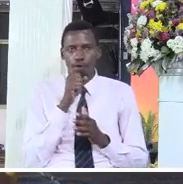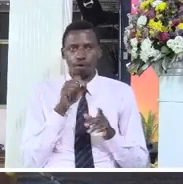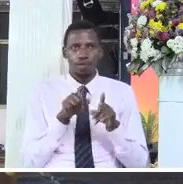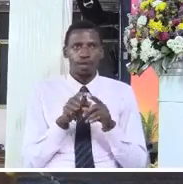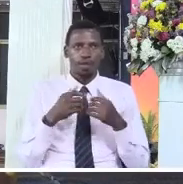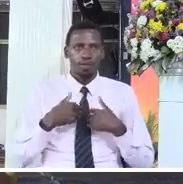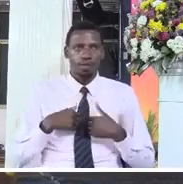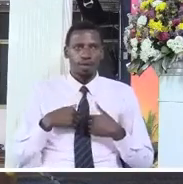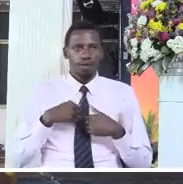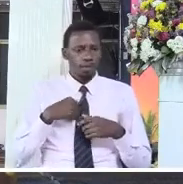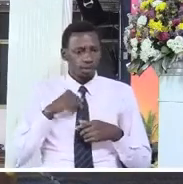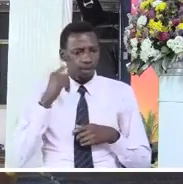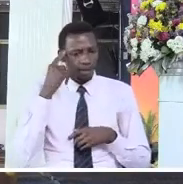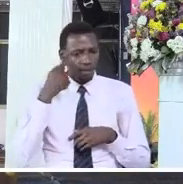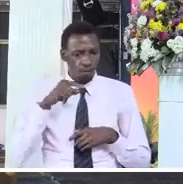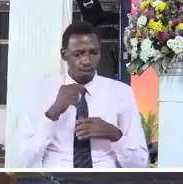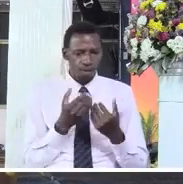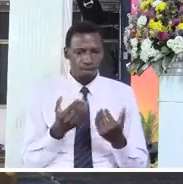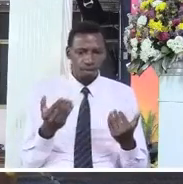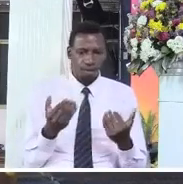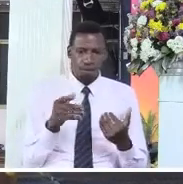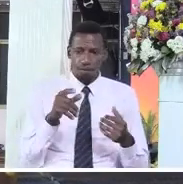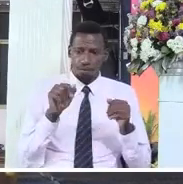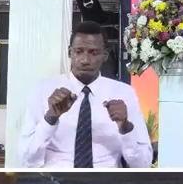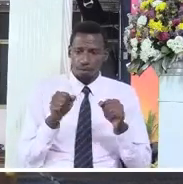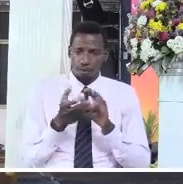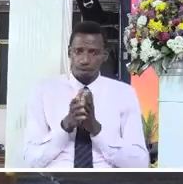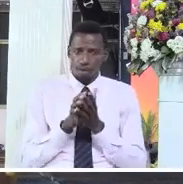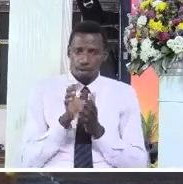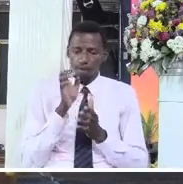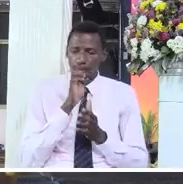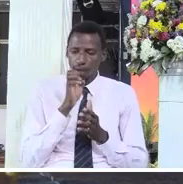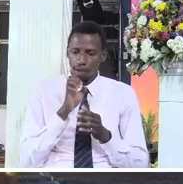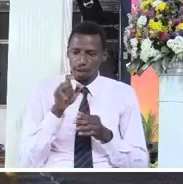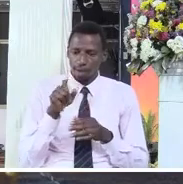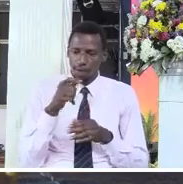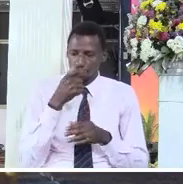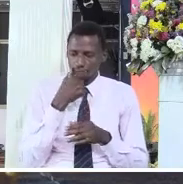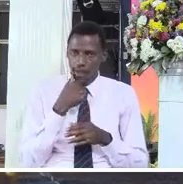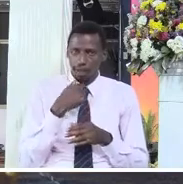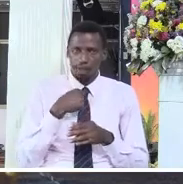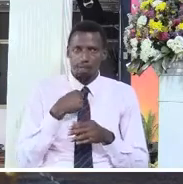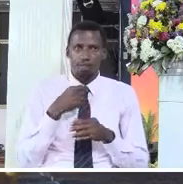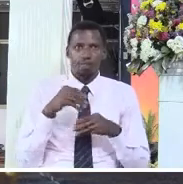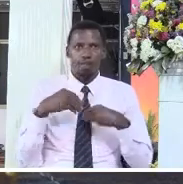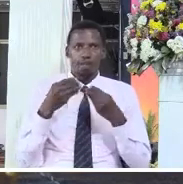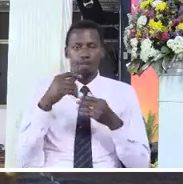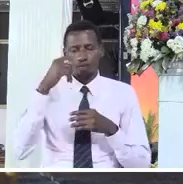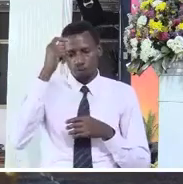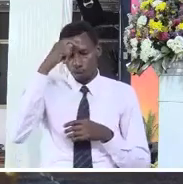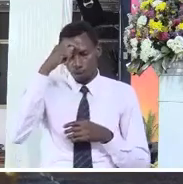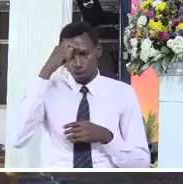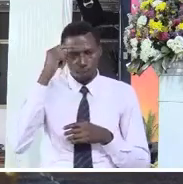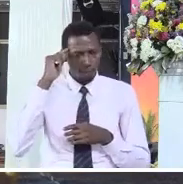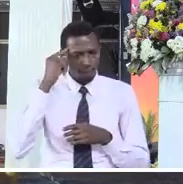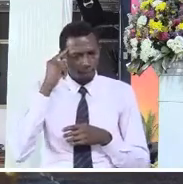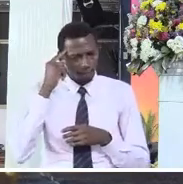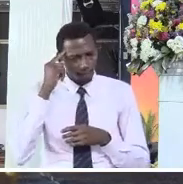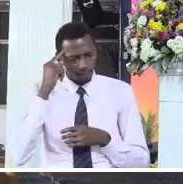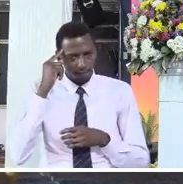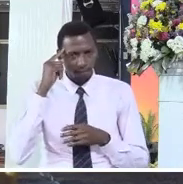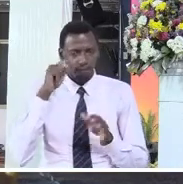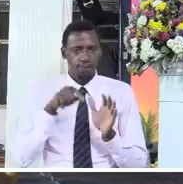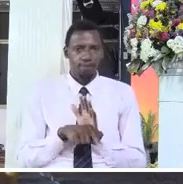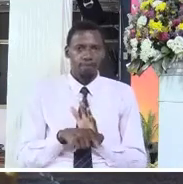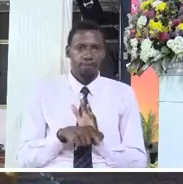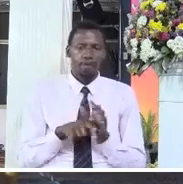still kids. I mean, you can actually be an elder at this age. And so it really inspires you to think out of the box and to